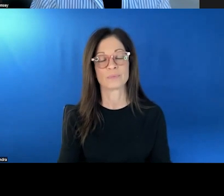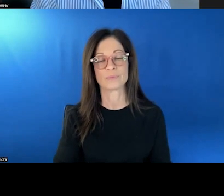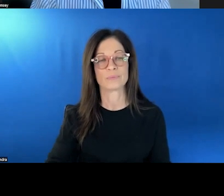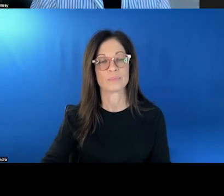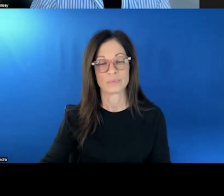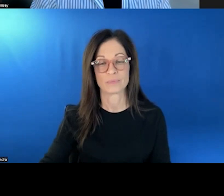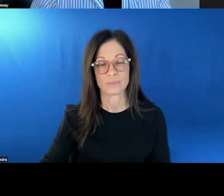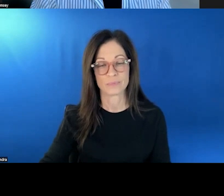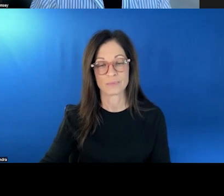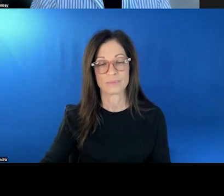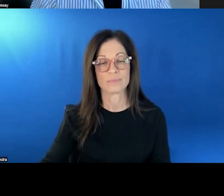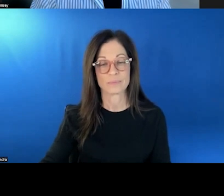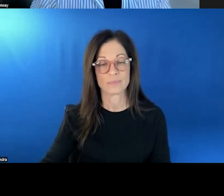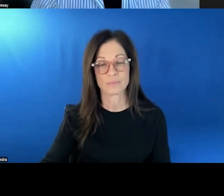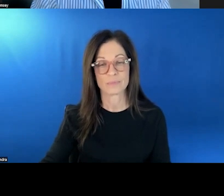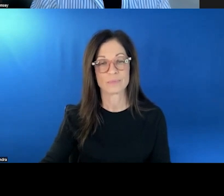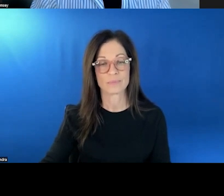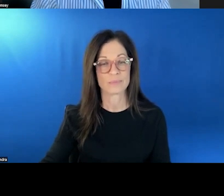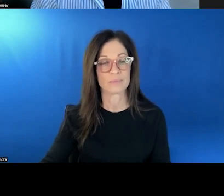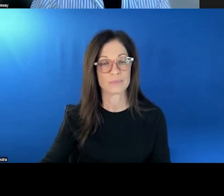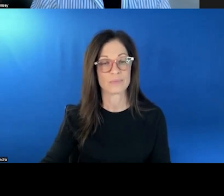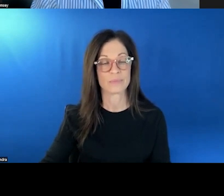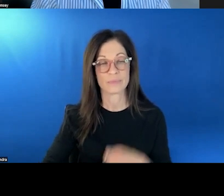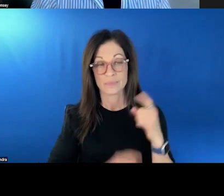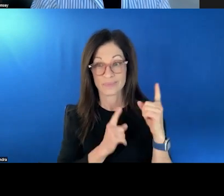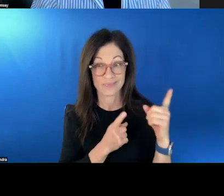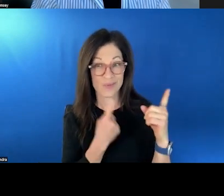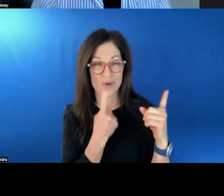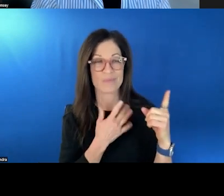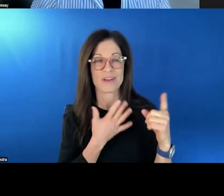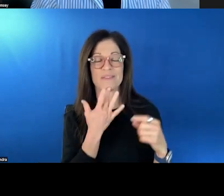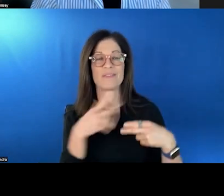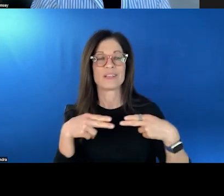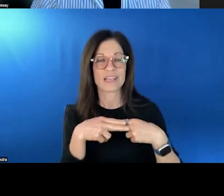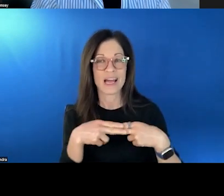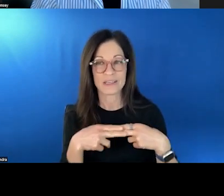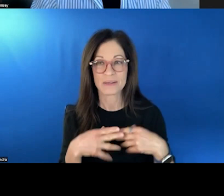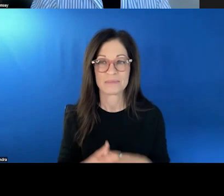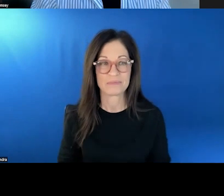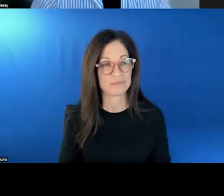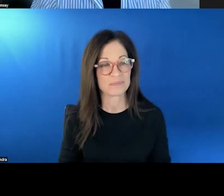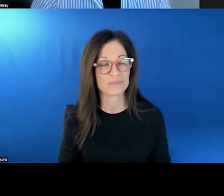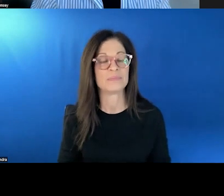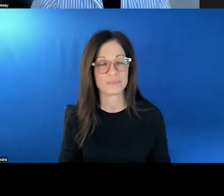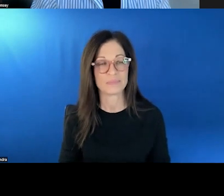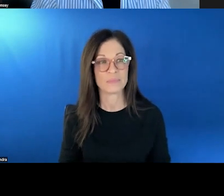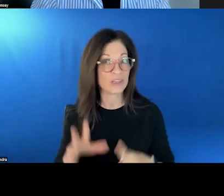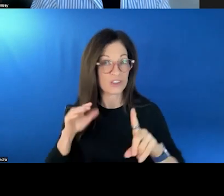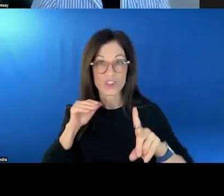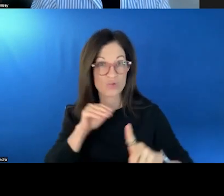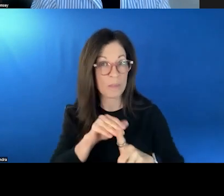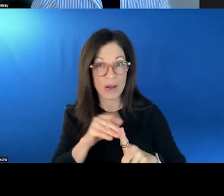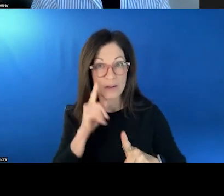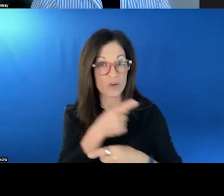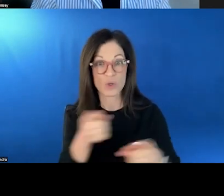And this slide, one of my favorite slides, actually, just a reminder about the fact that we have